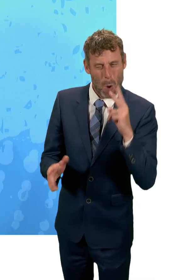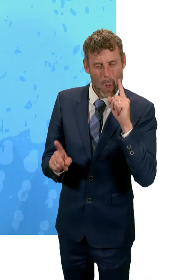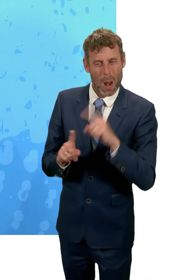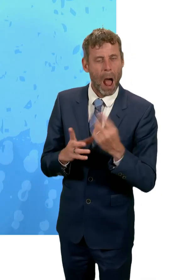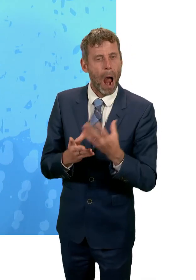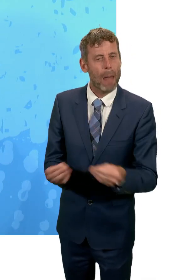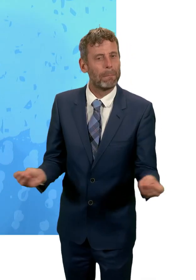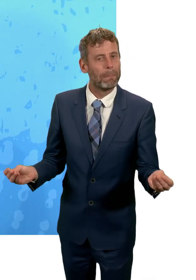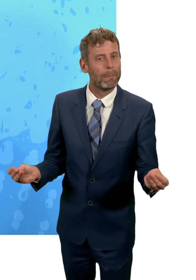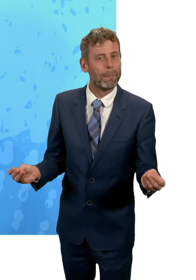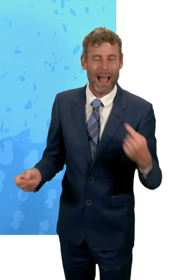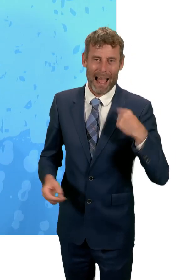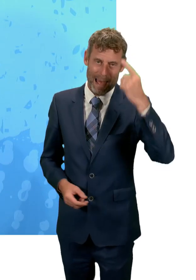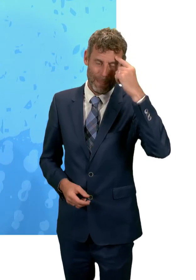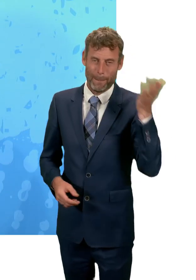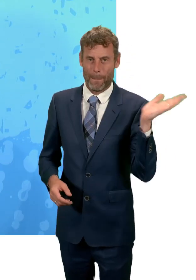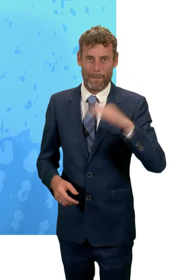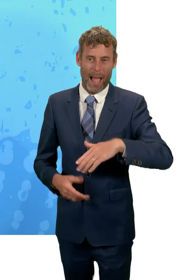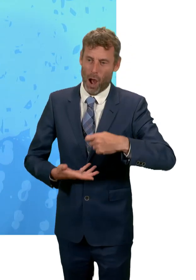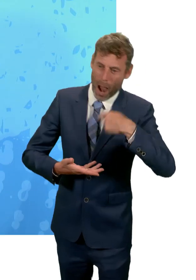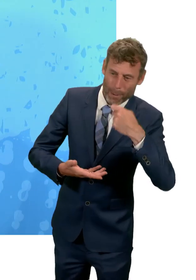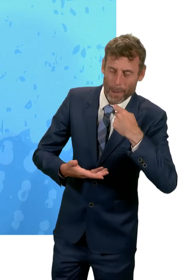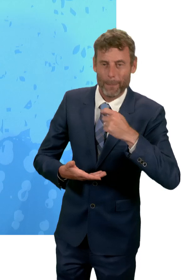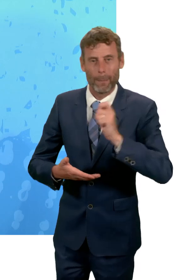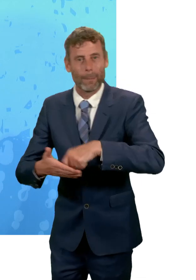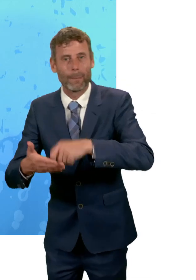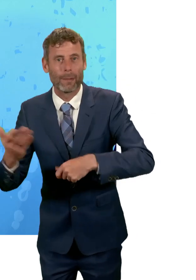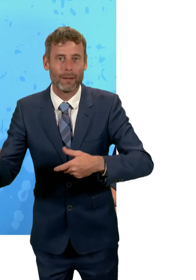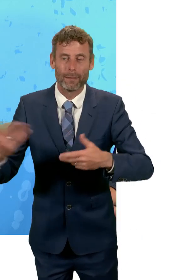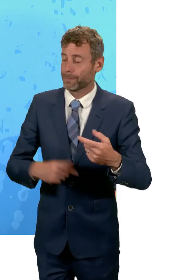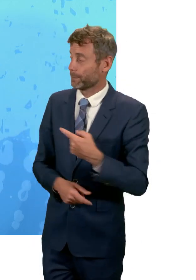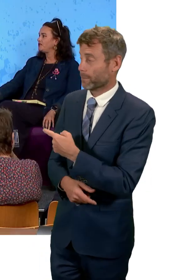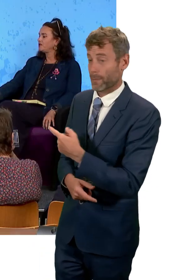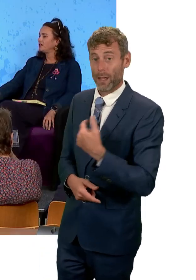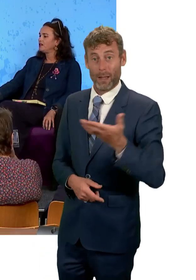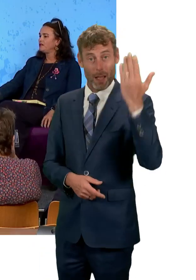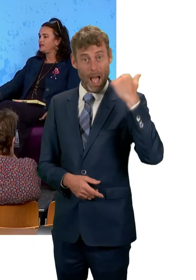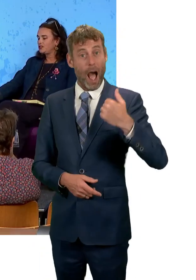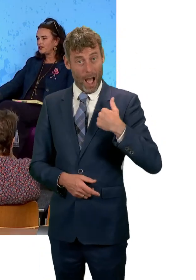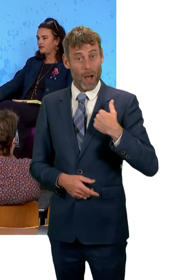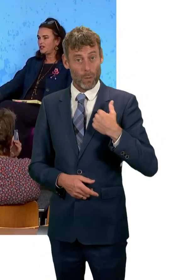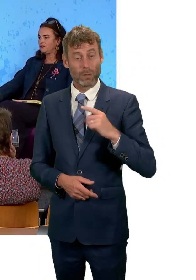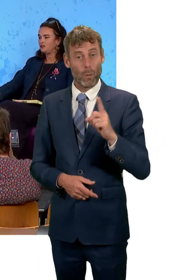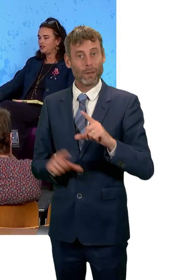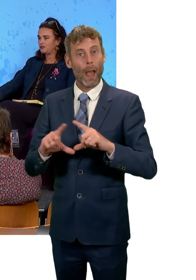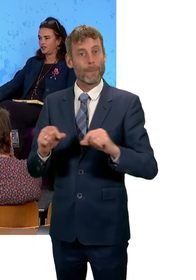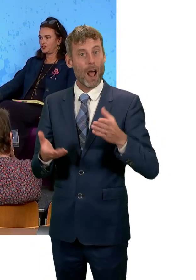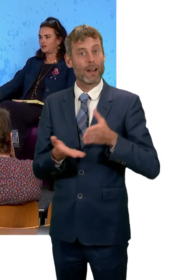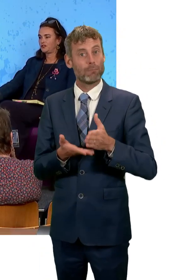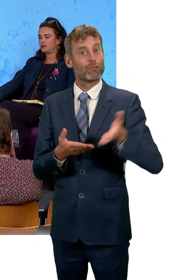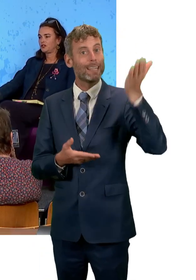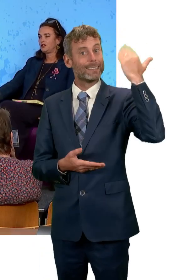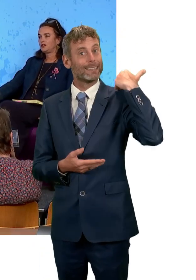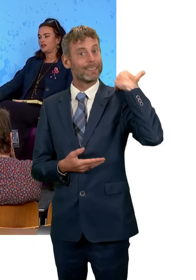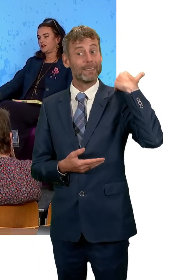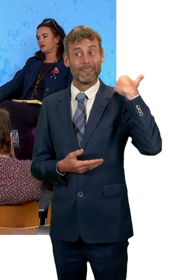I think we're back to where we were. I confess I was one of those people making banana bread, but the data I've seen, the retail data,